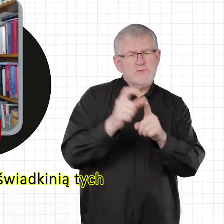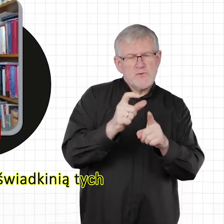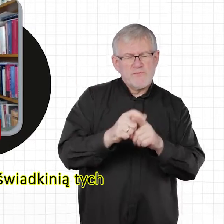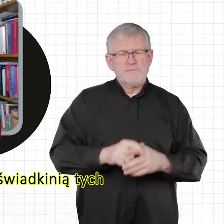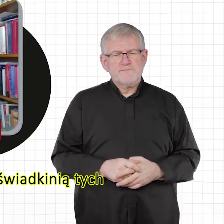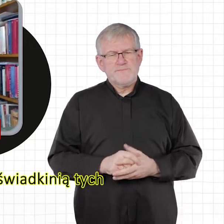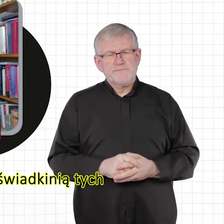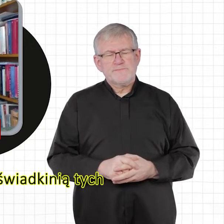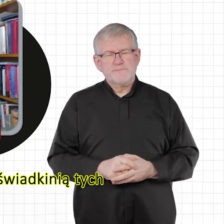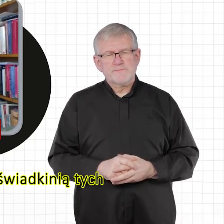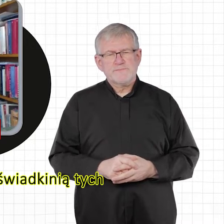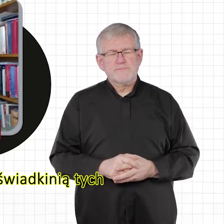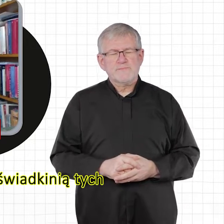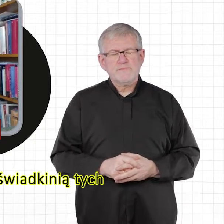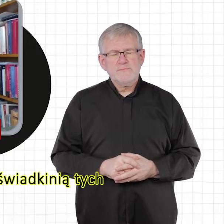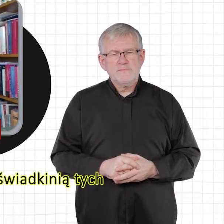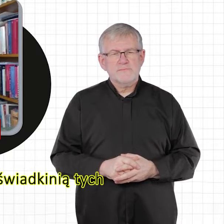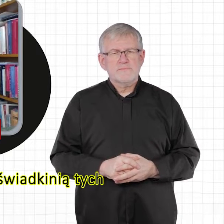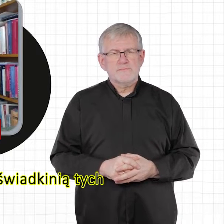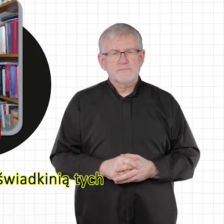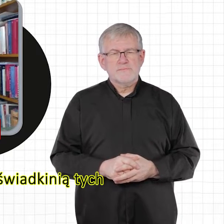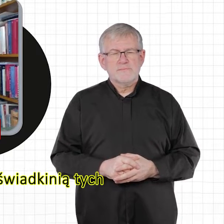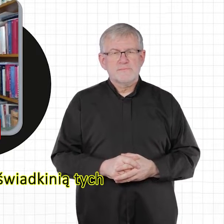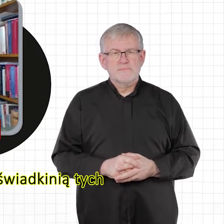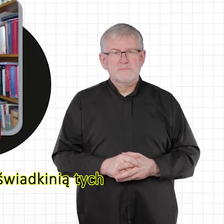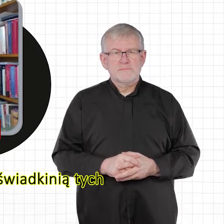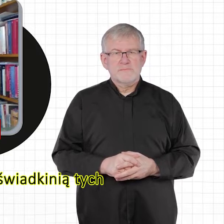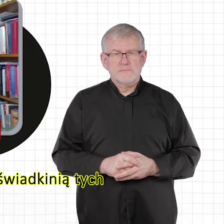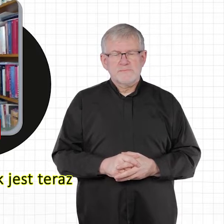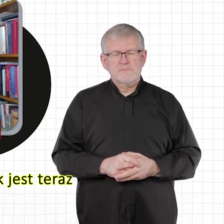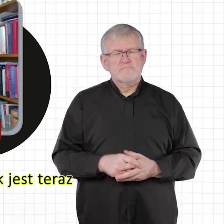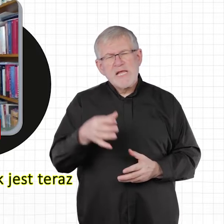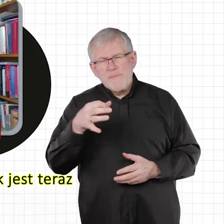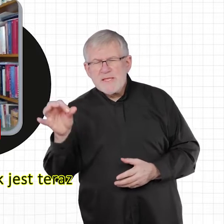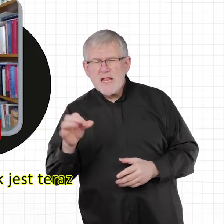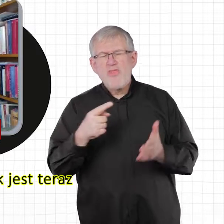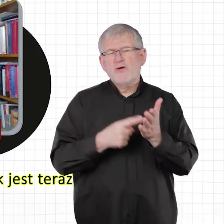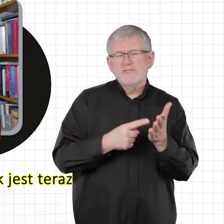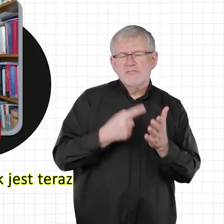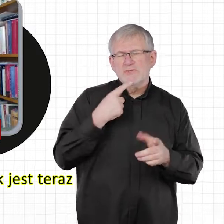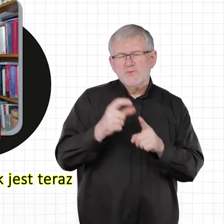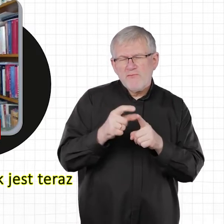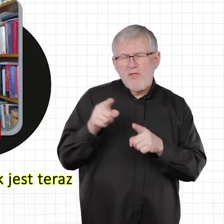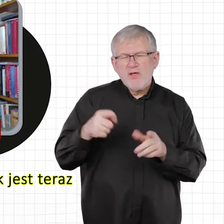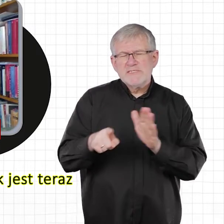Because you said that you are the witness of those changes. Can you say